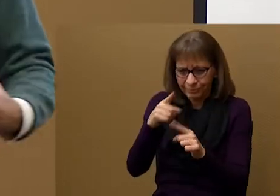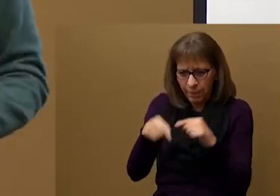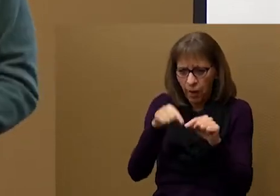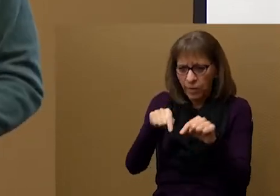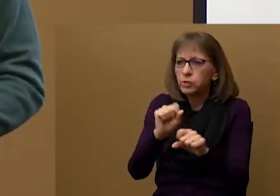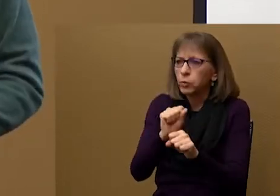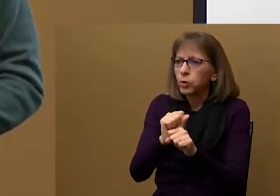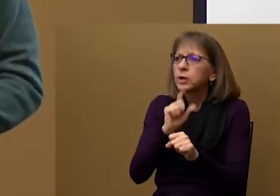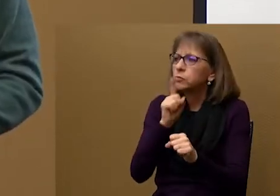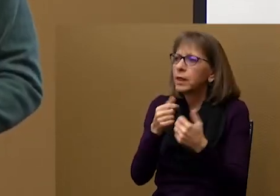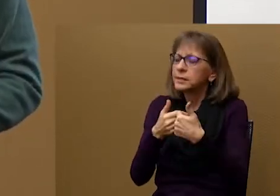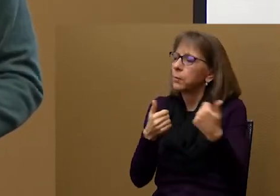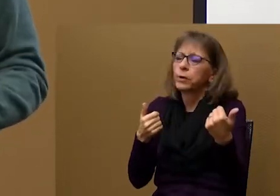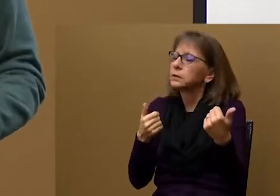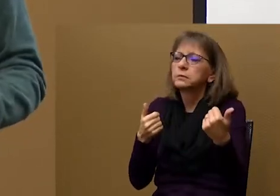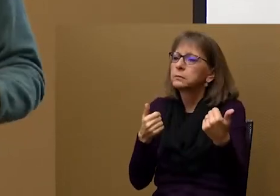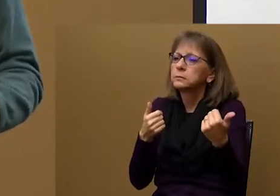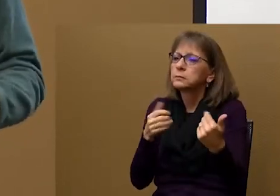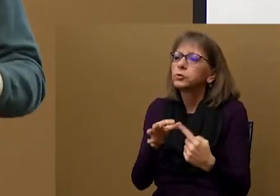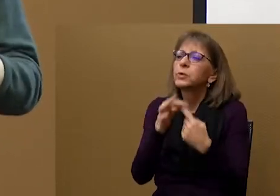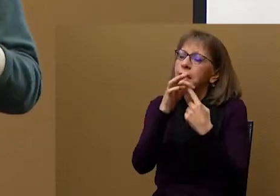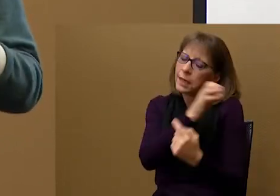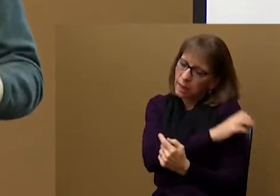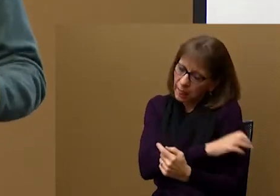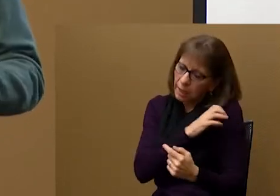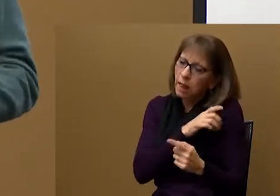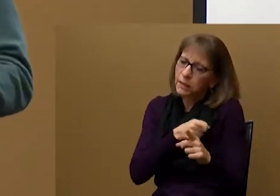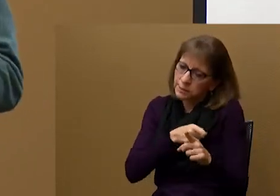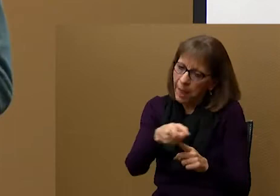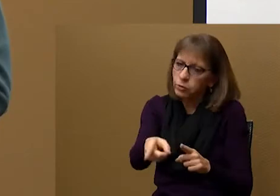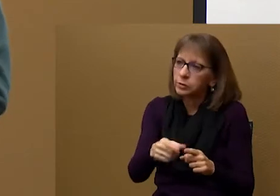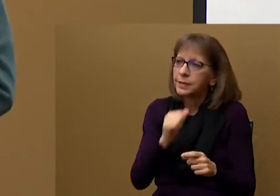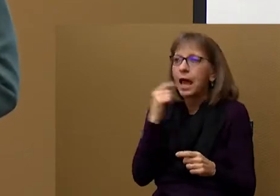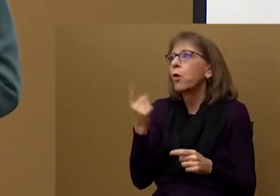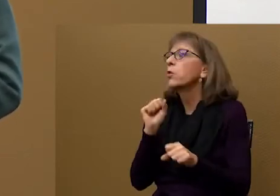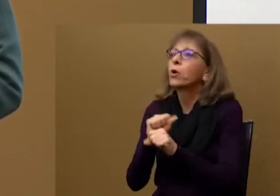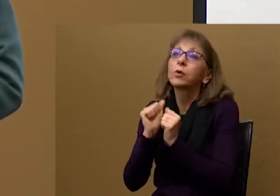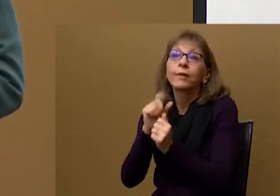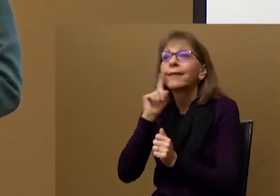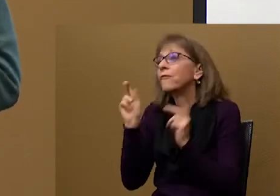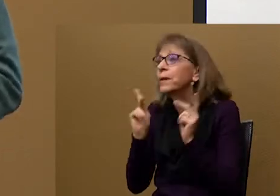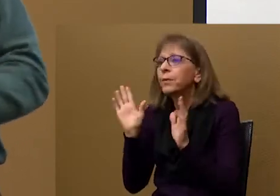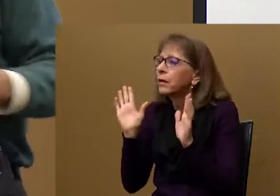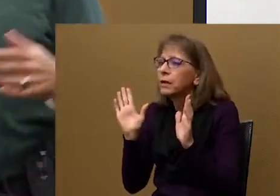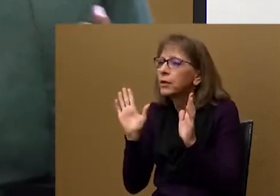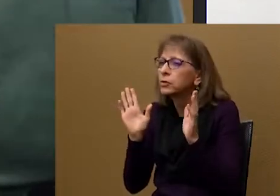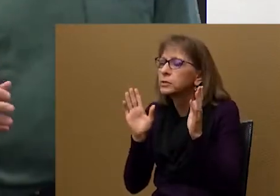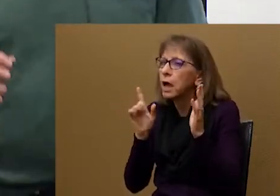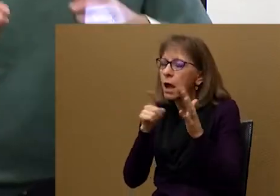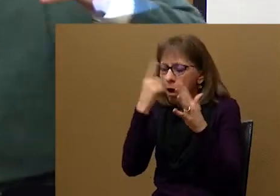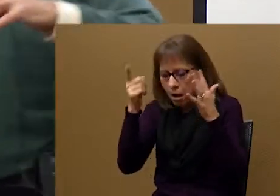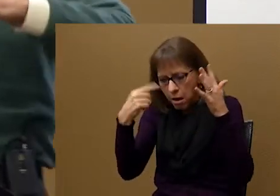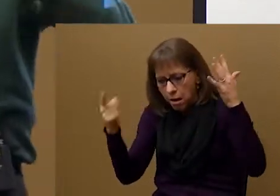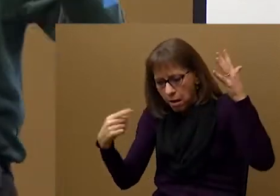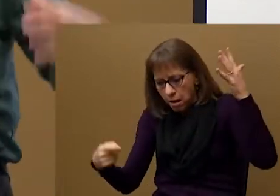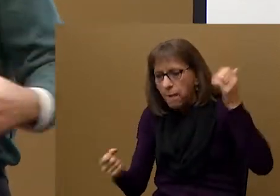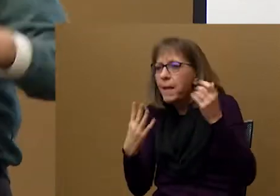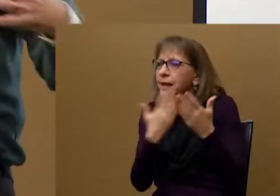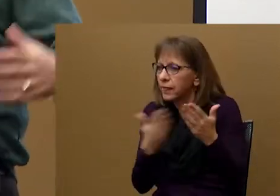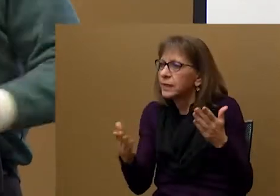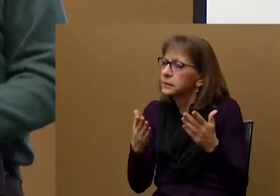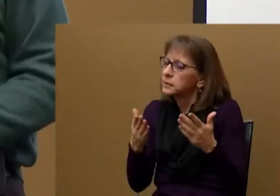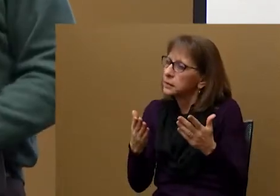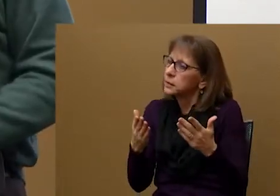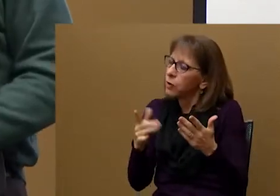special about this work that it really is a separate, unique clinical specialty. It's not just working with deaf people. There's a whole lot of